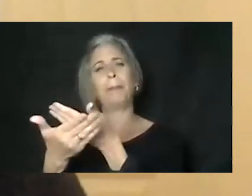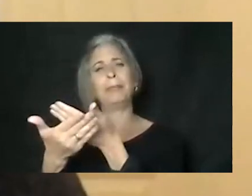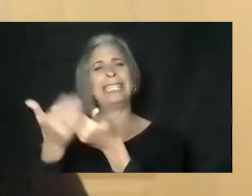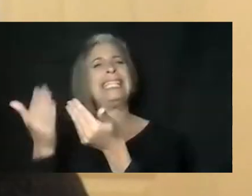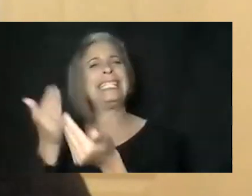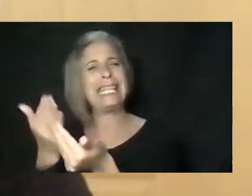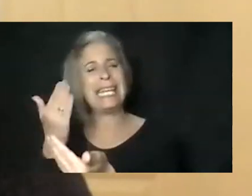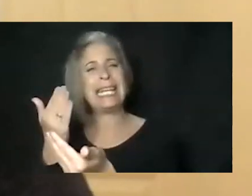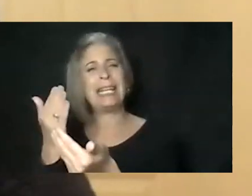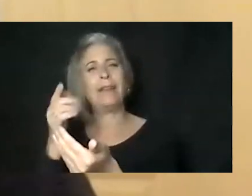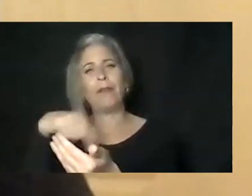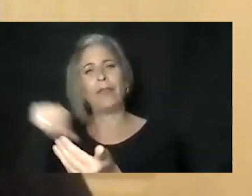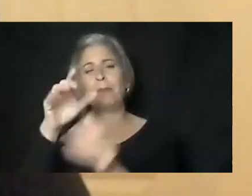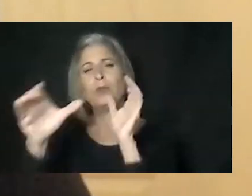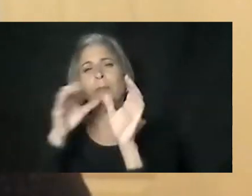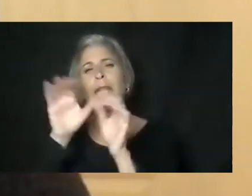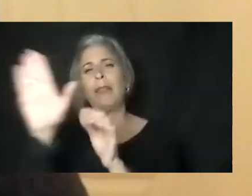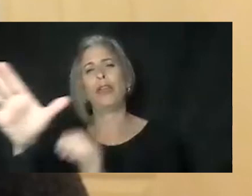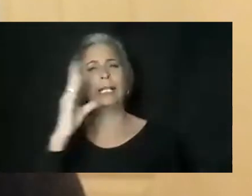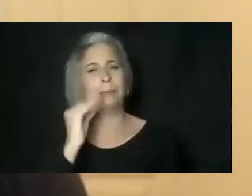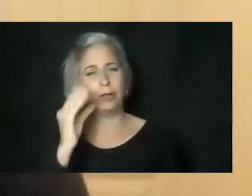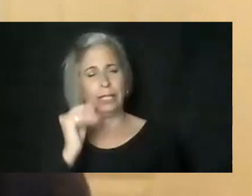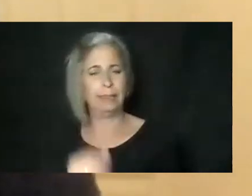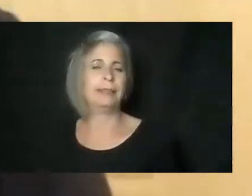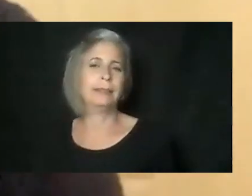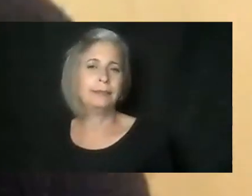communicate how usable the experience was for them.